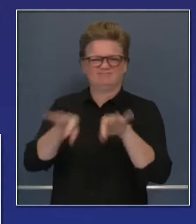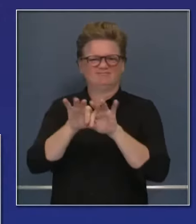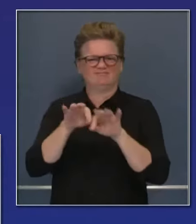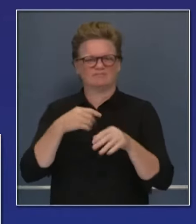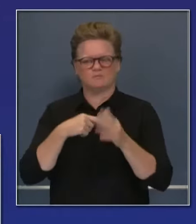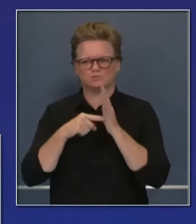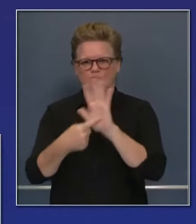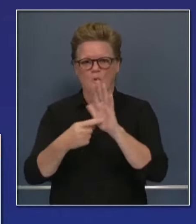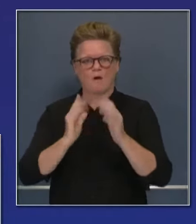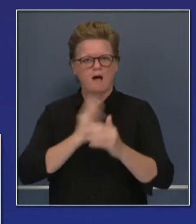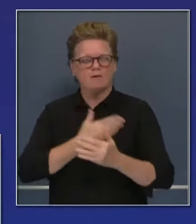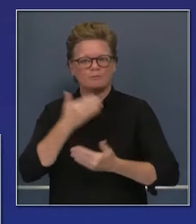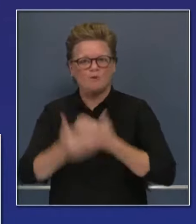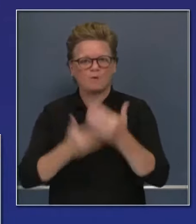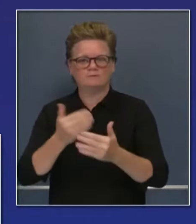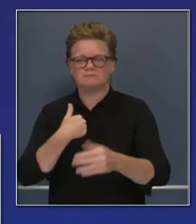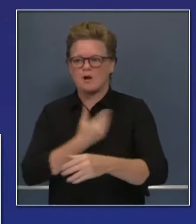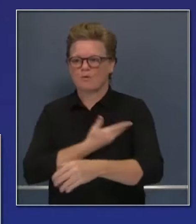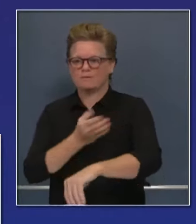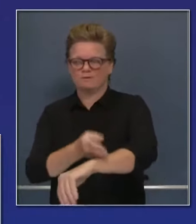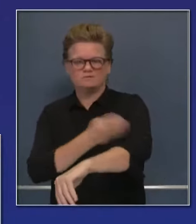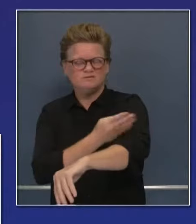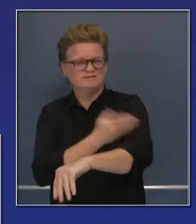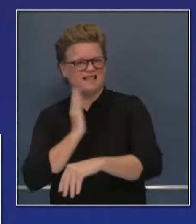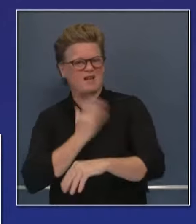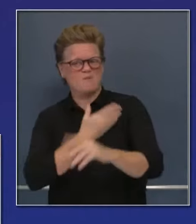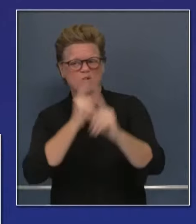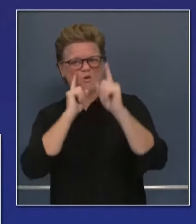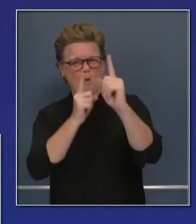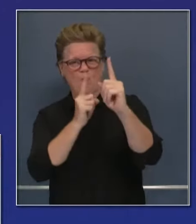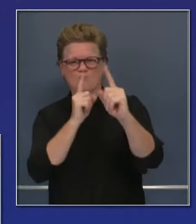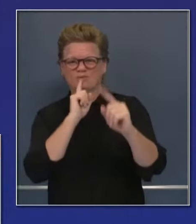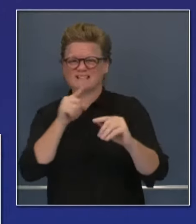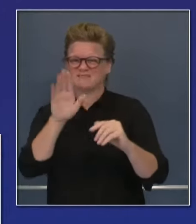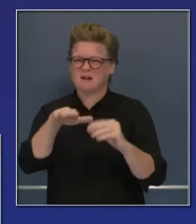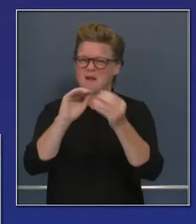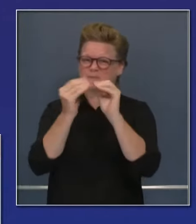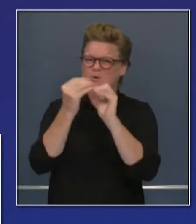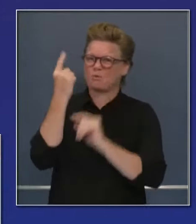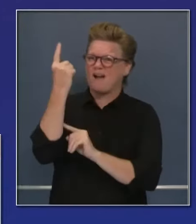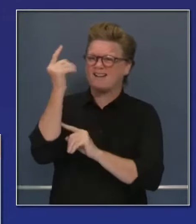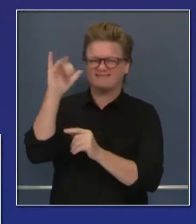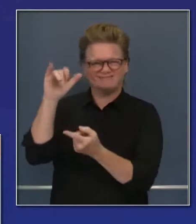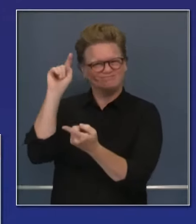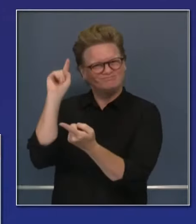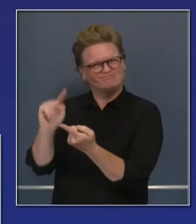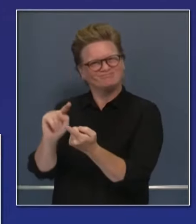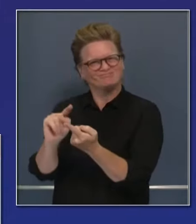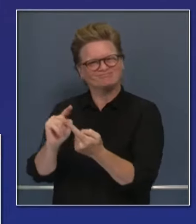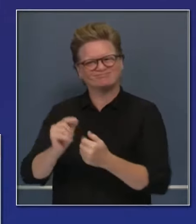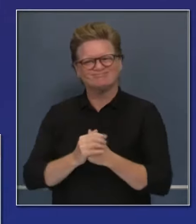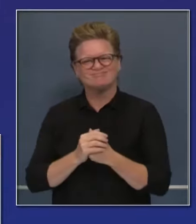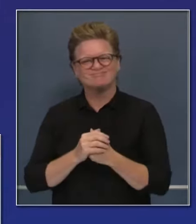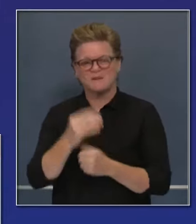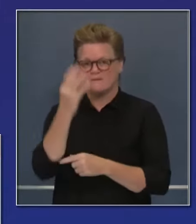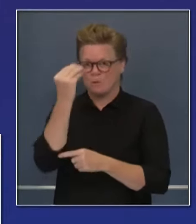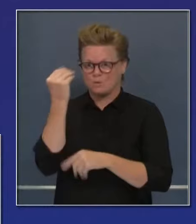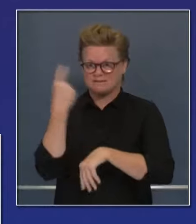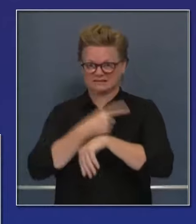relates to taming the spread and transmission of this virus, demonstrable in that 7 and 14-day positivity rate,